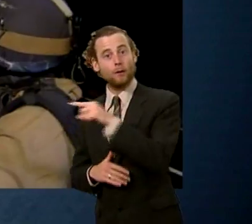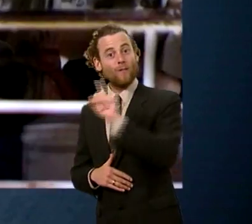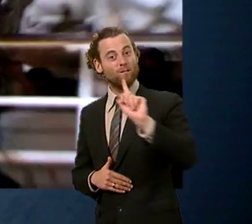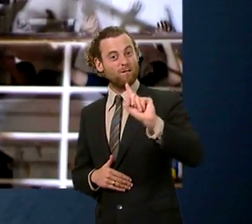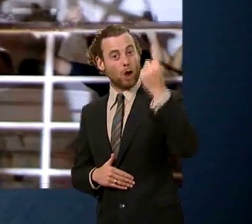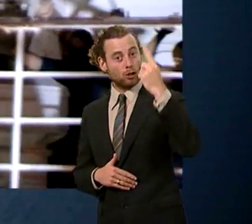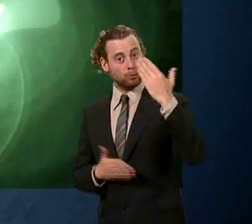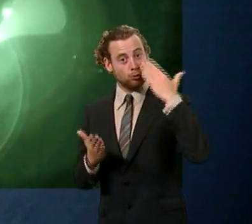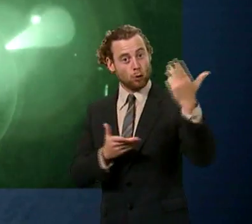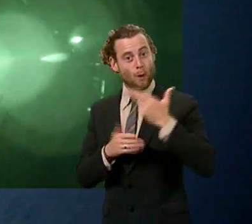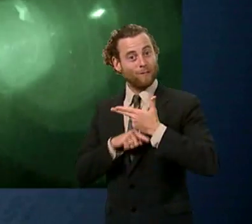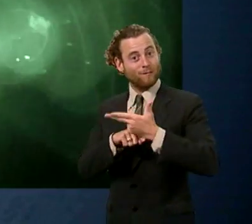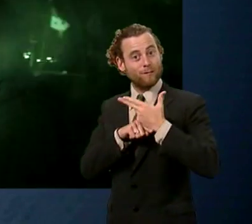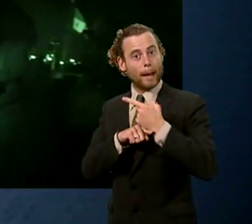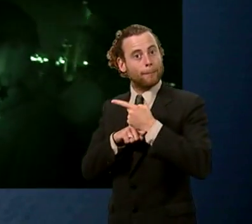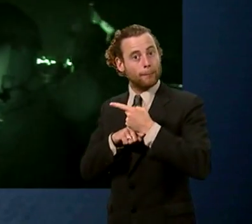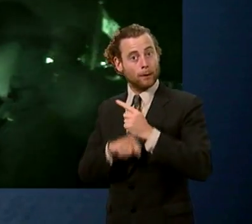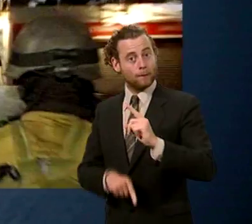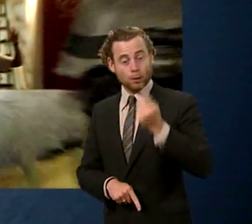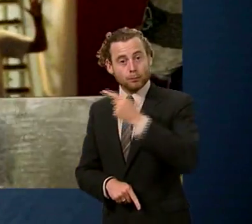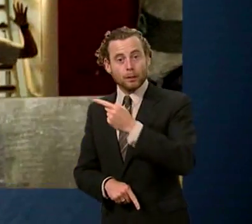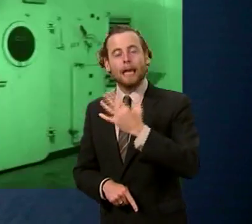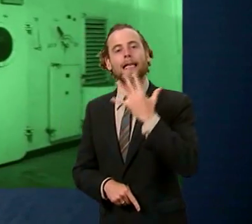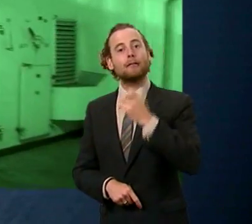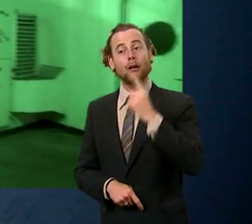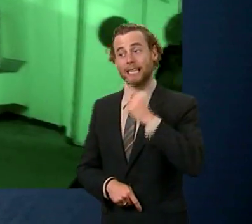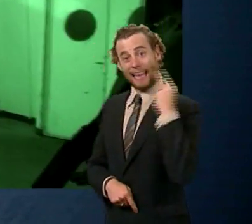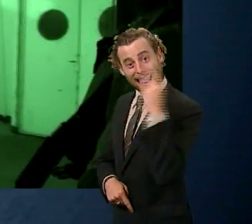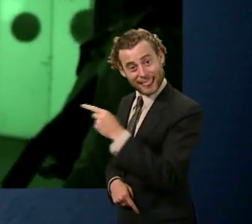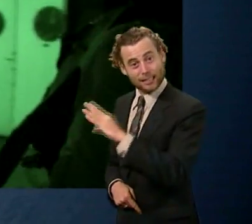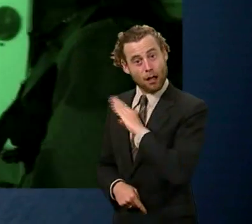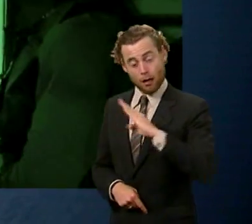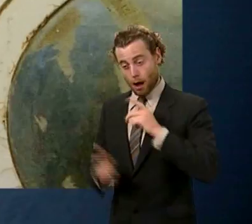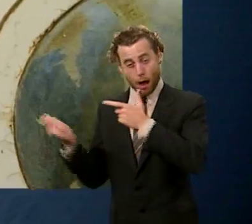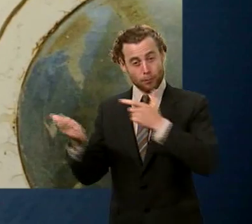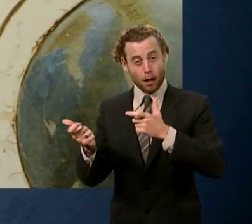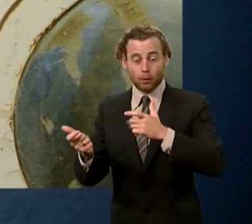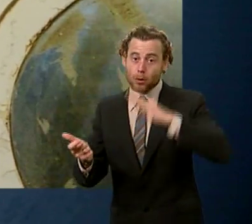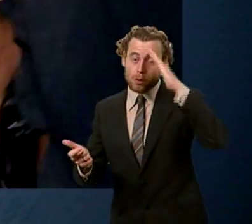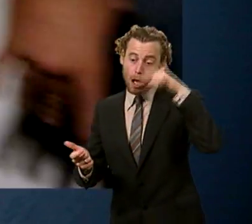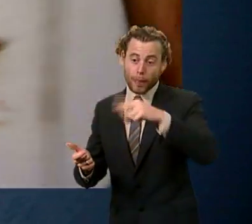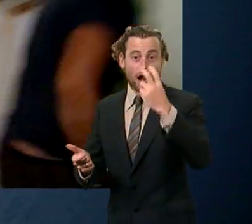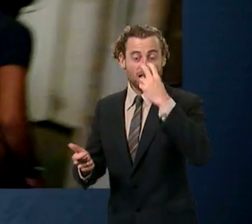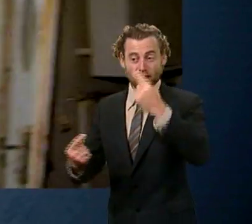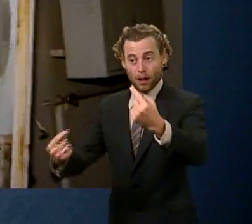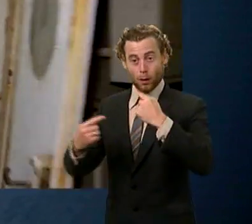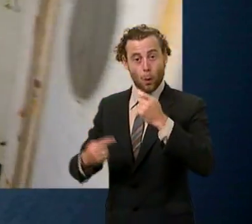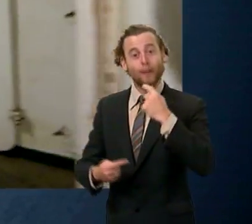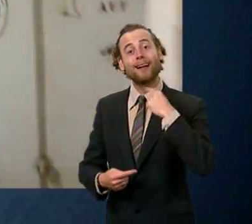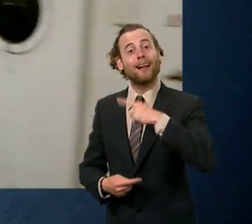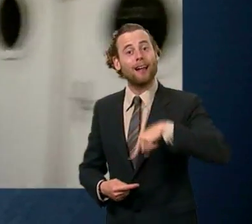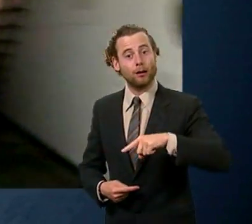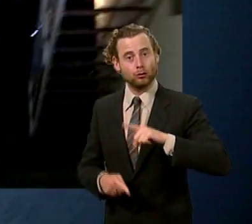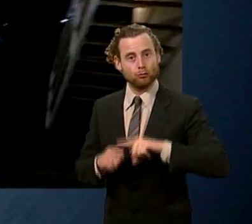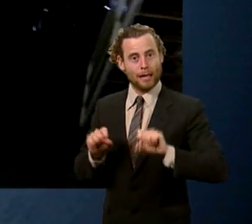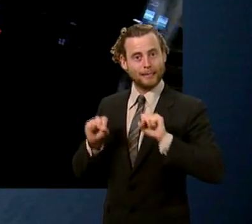before. Israel says these commandos had to fight for their lives on the ship that night. Turkey accuses Israel of an